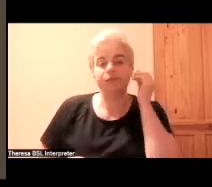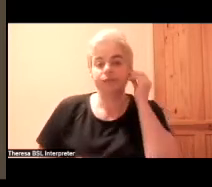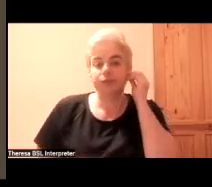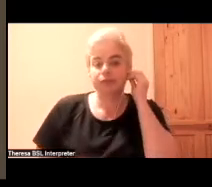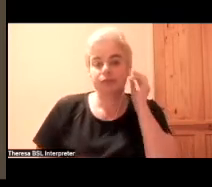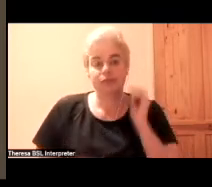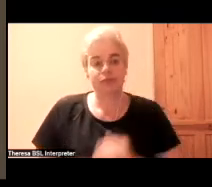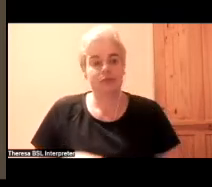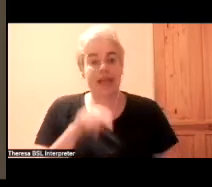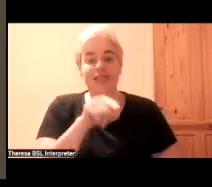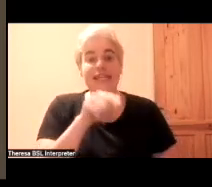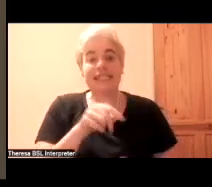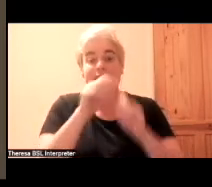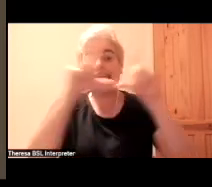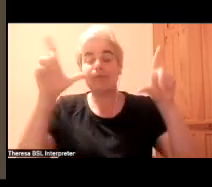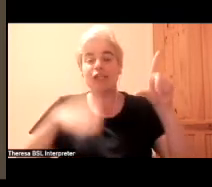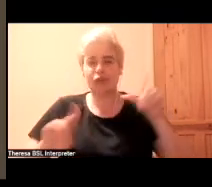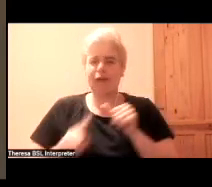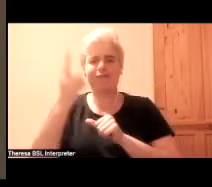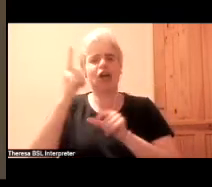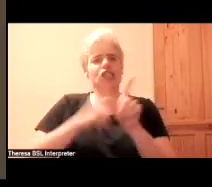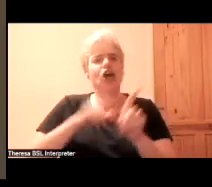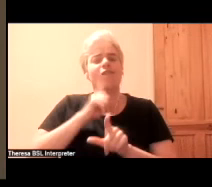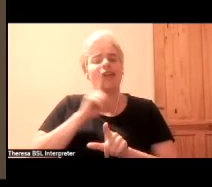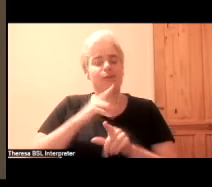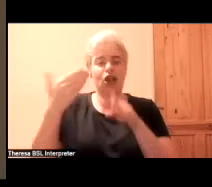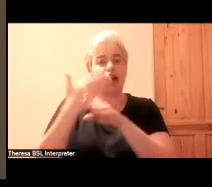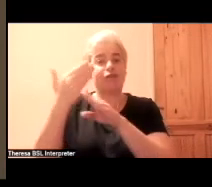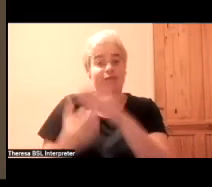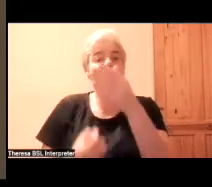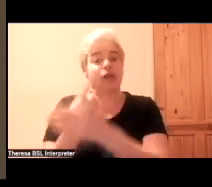This is an image from the very first Young Female Vocations